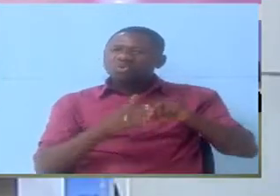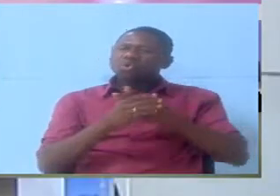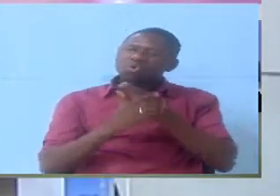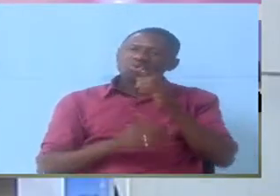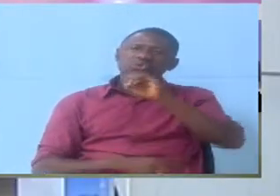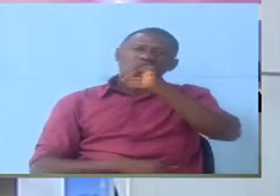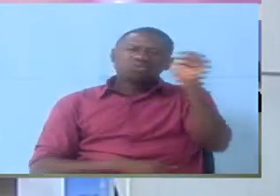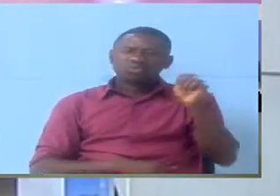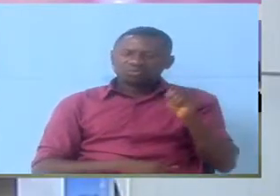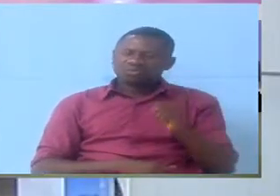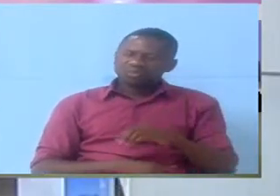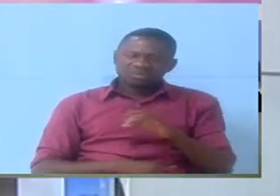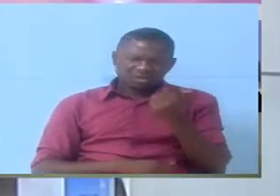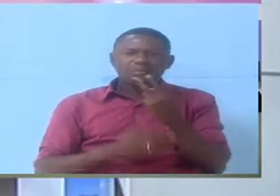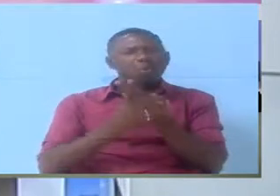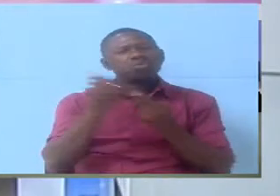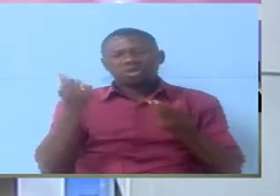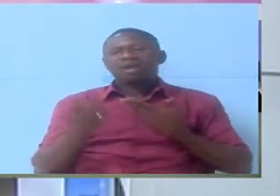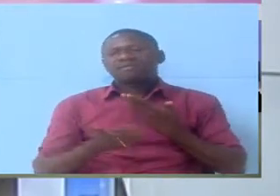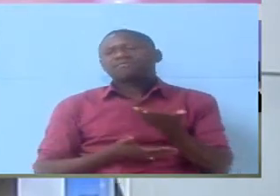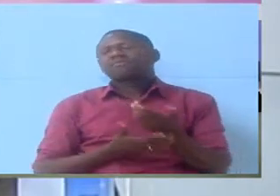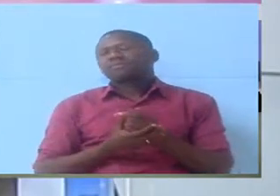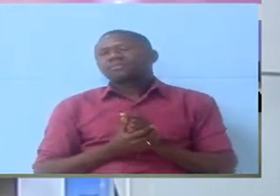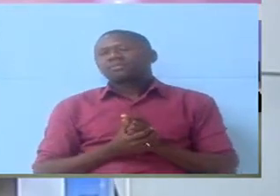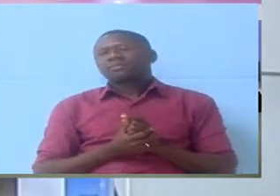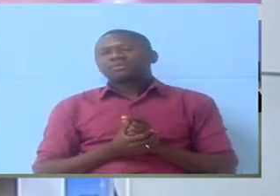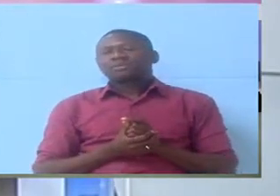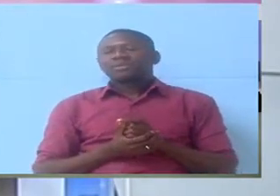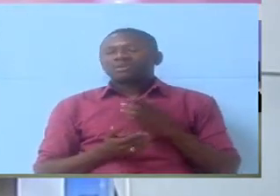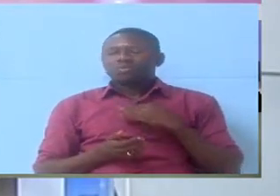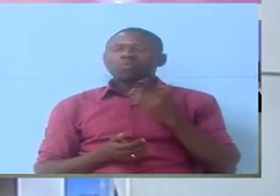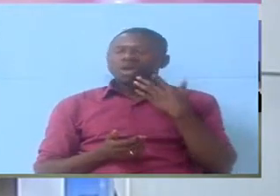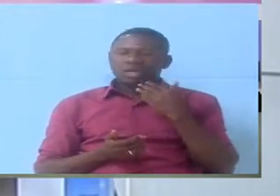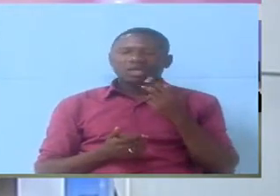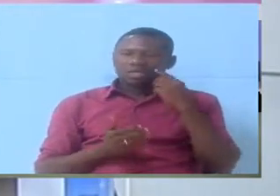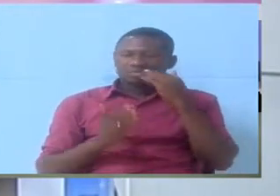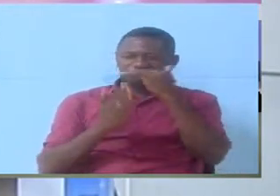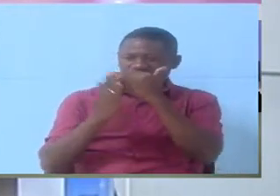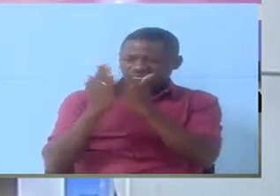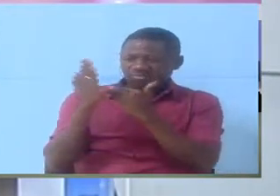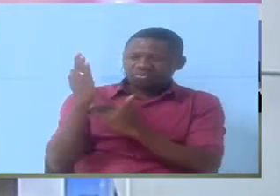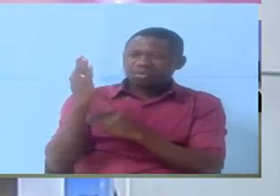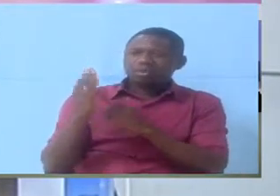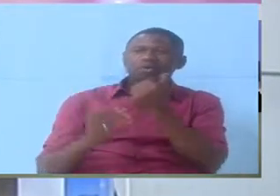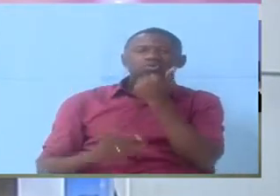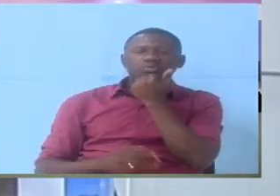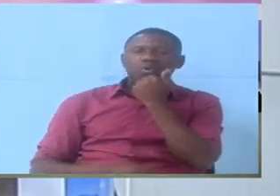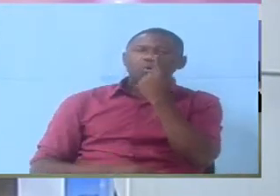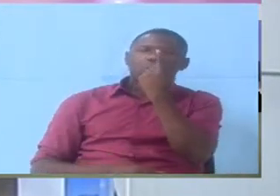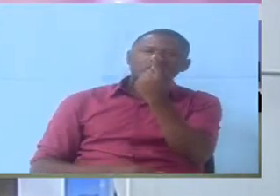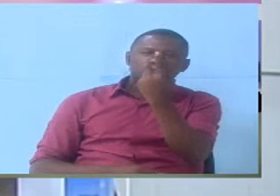So when that happened, since I labeled them as number